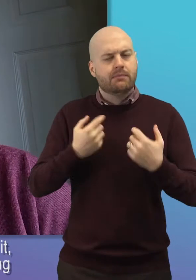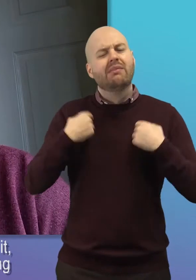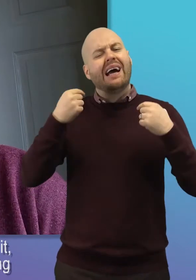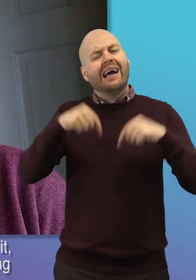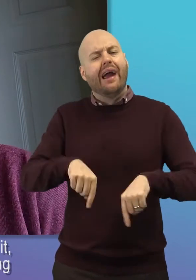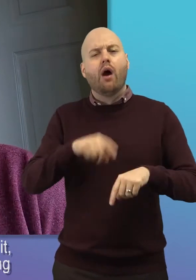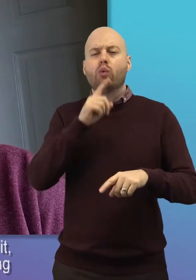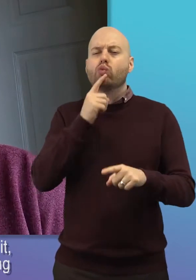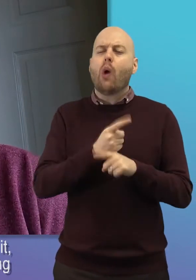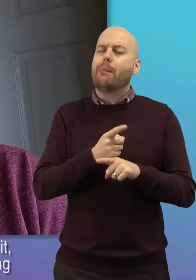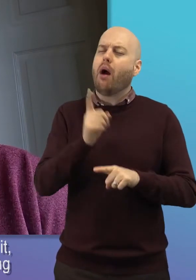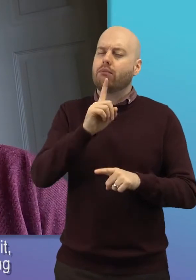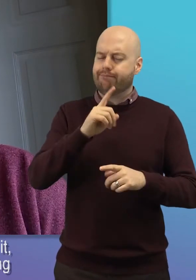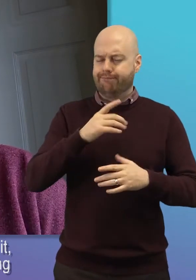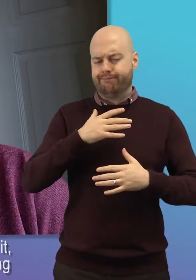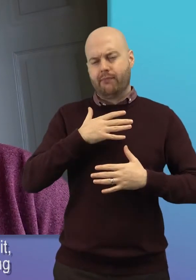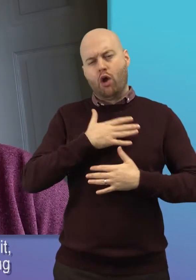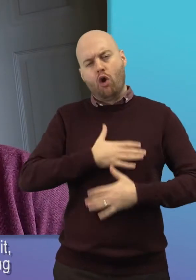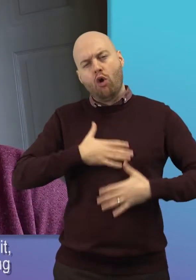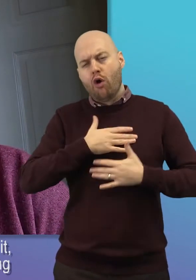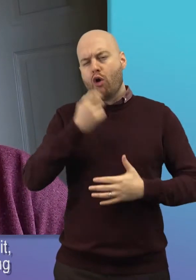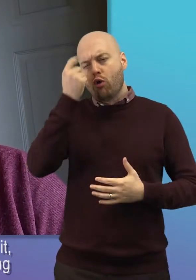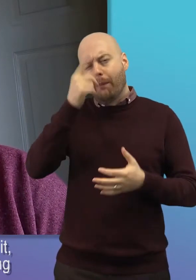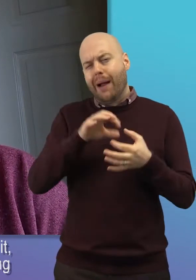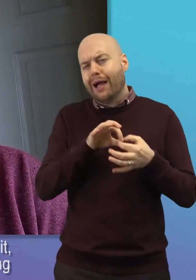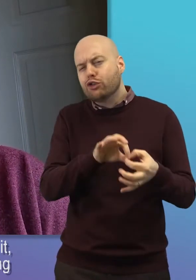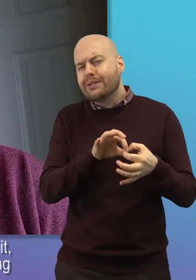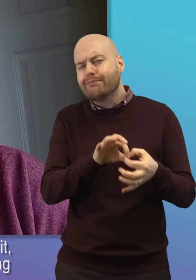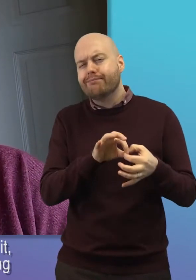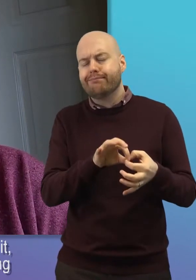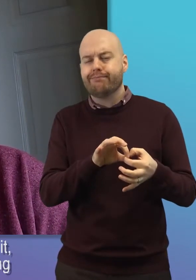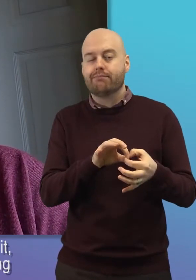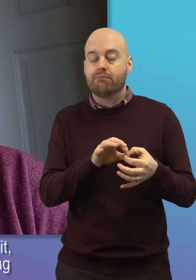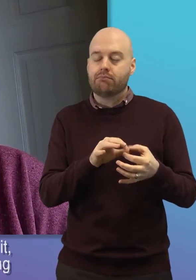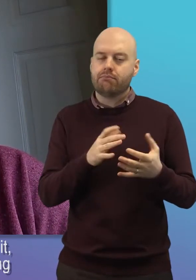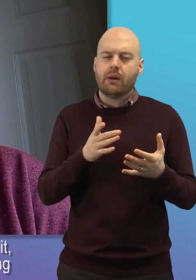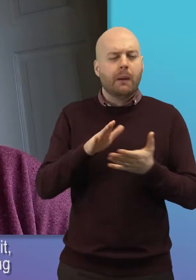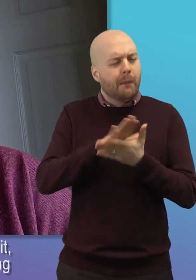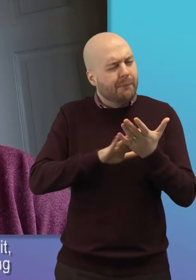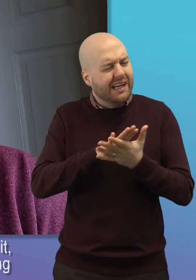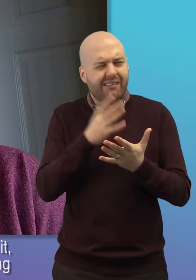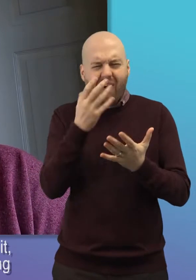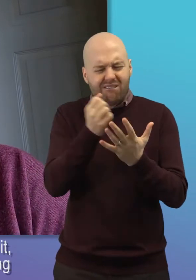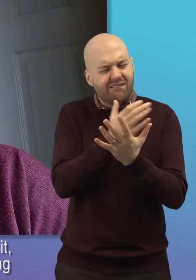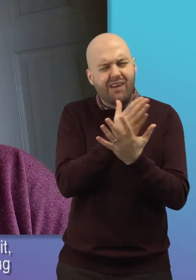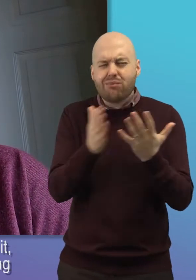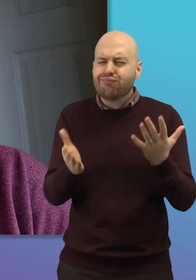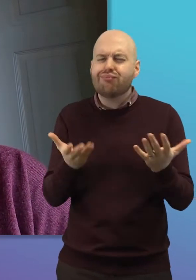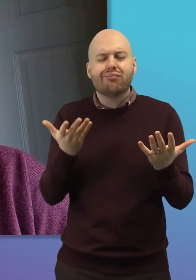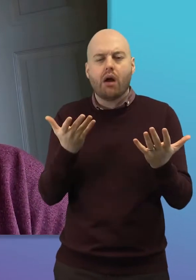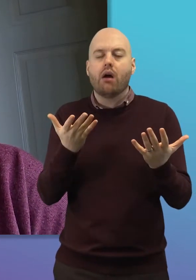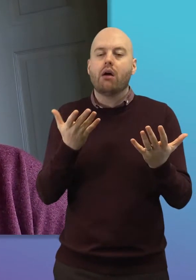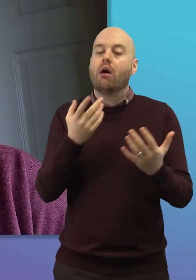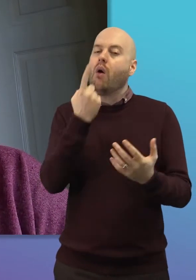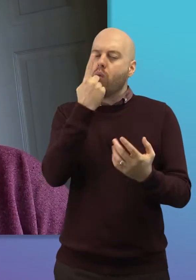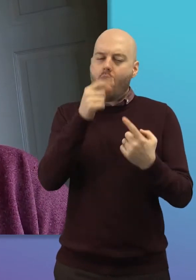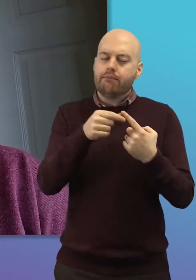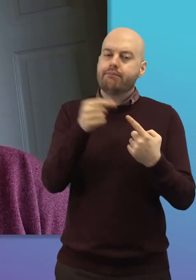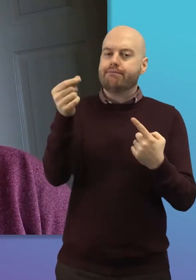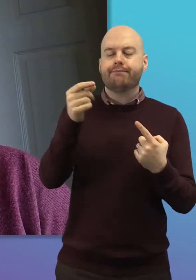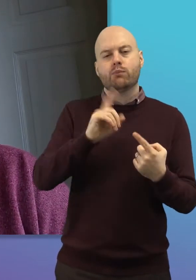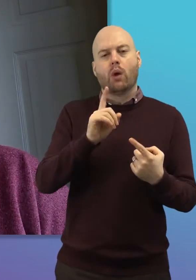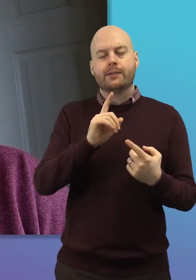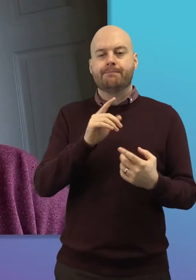compassion? There's a few different definitions of it, but I think my favourite one refers to a sensitivity to the suffering